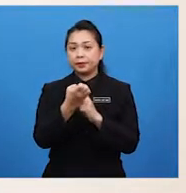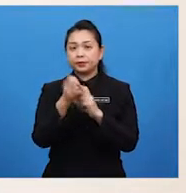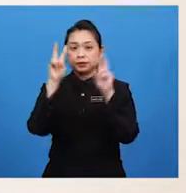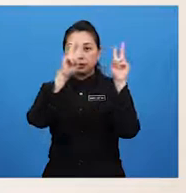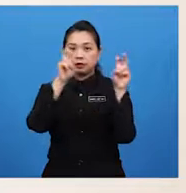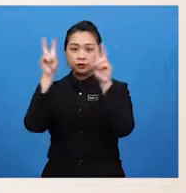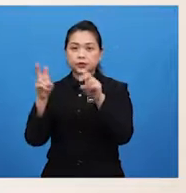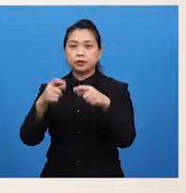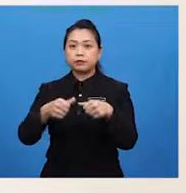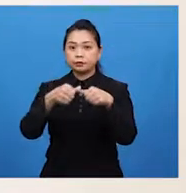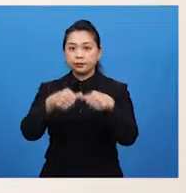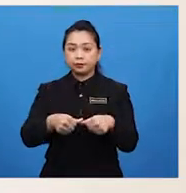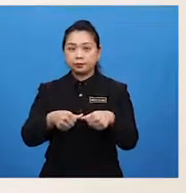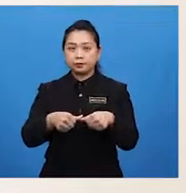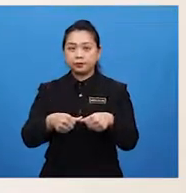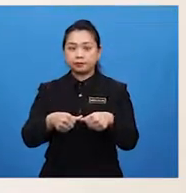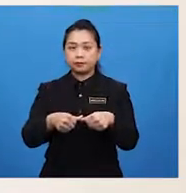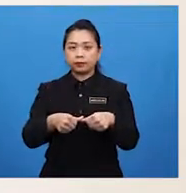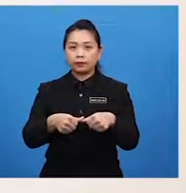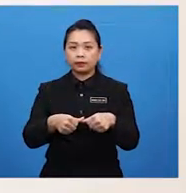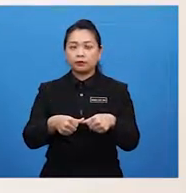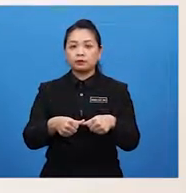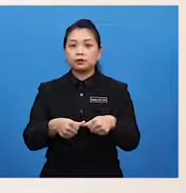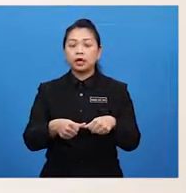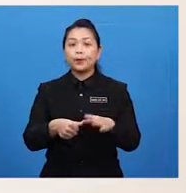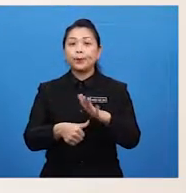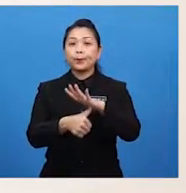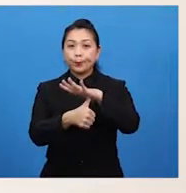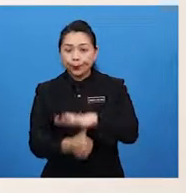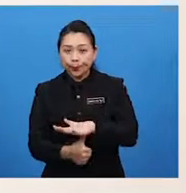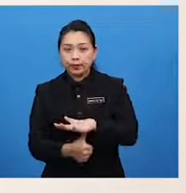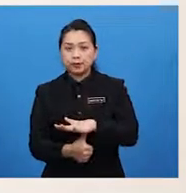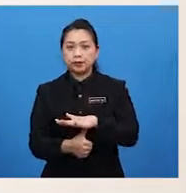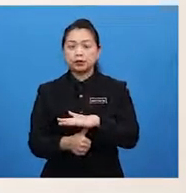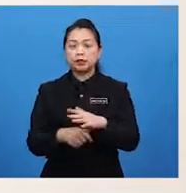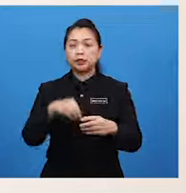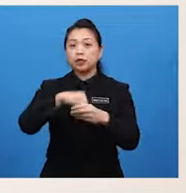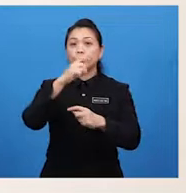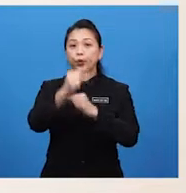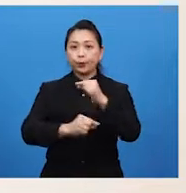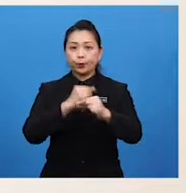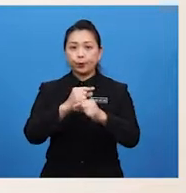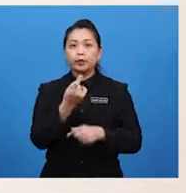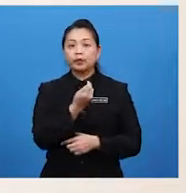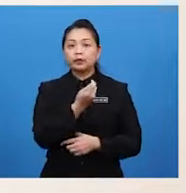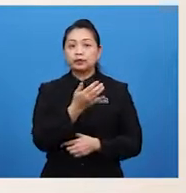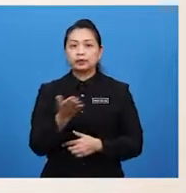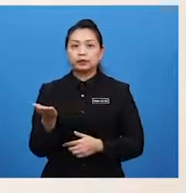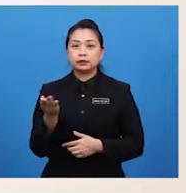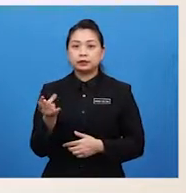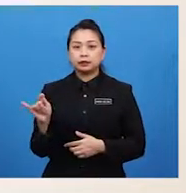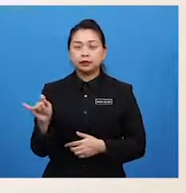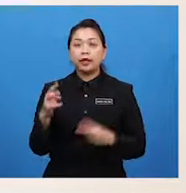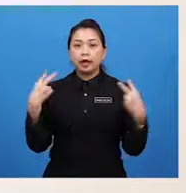issues remain a pressing agenda for everyone globally. They have to be